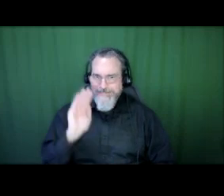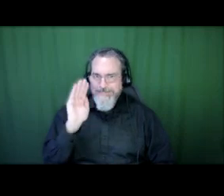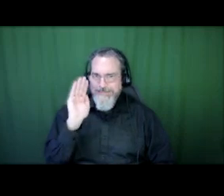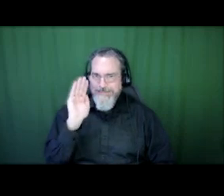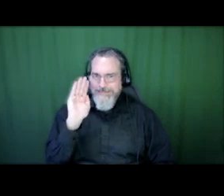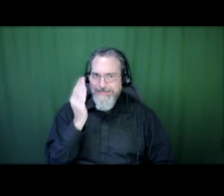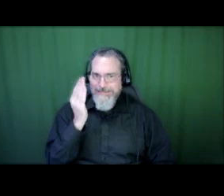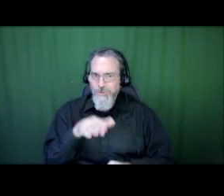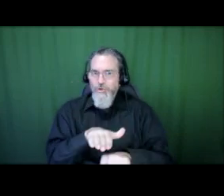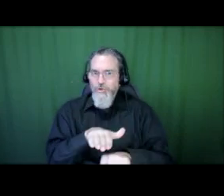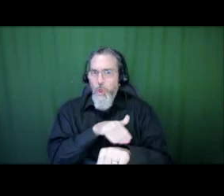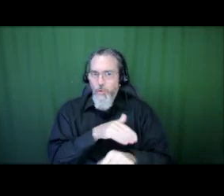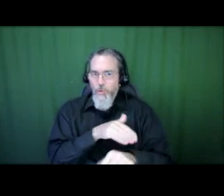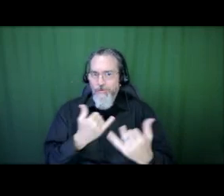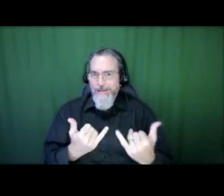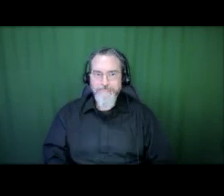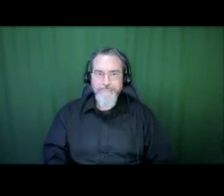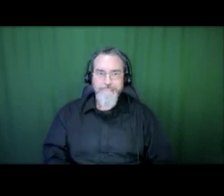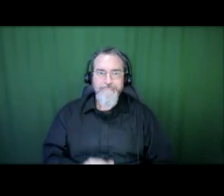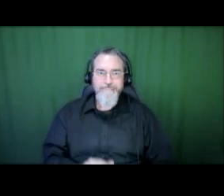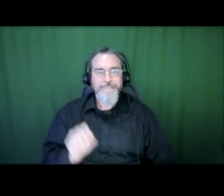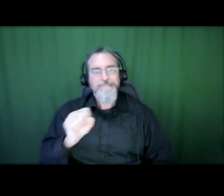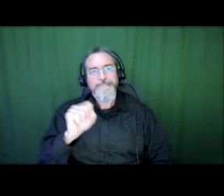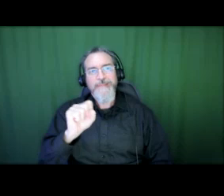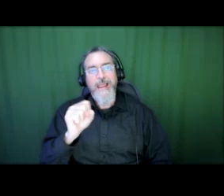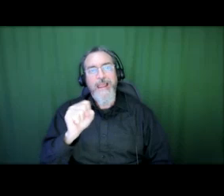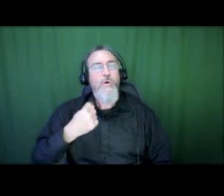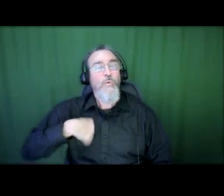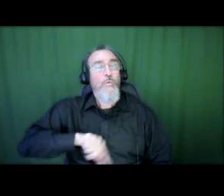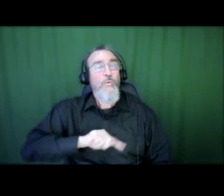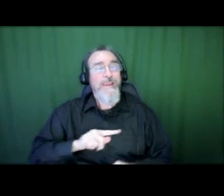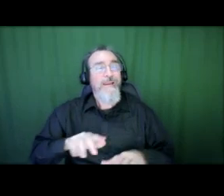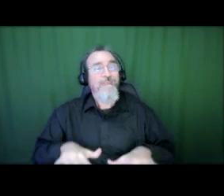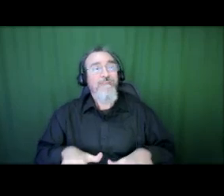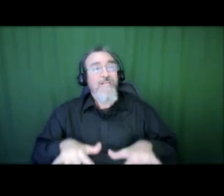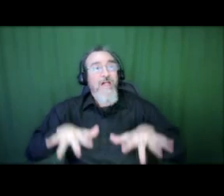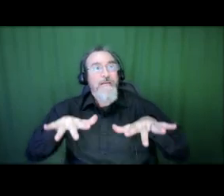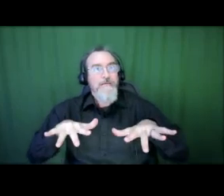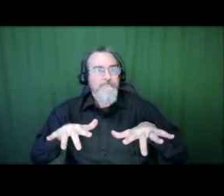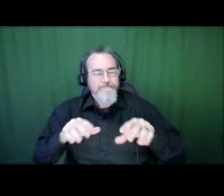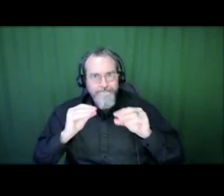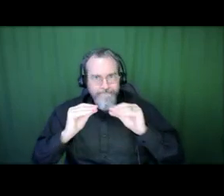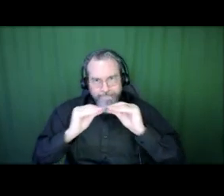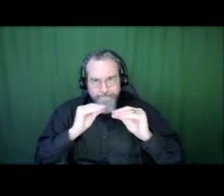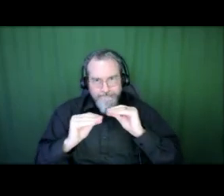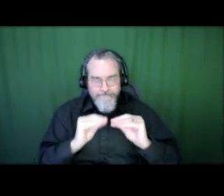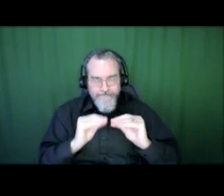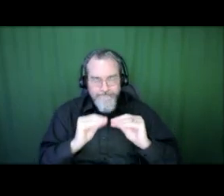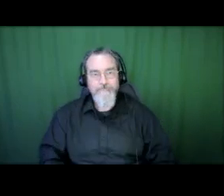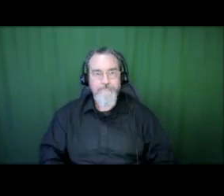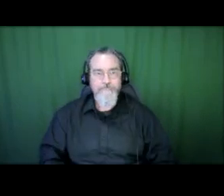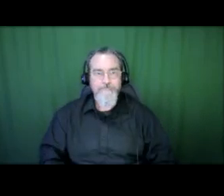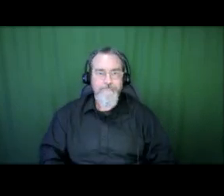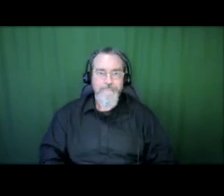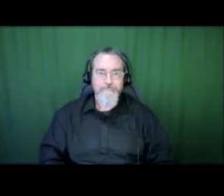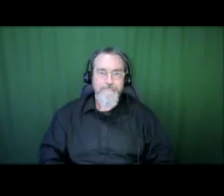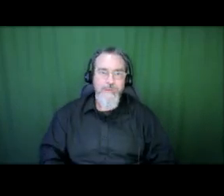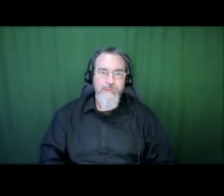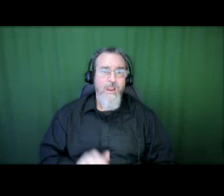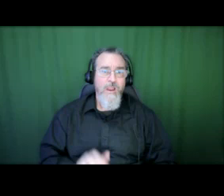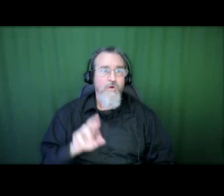all we're flood mitigation industry. There we go, thank you so much. So Rod is really great explaining this, but I'll give it my